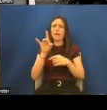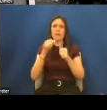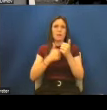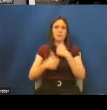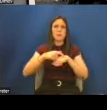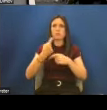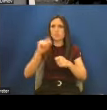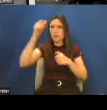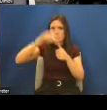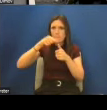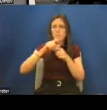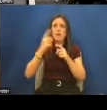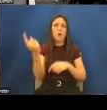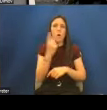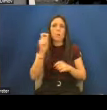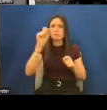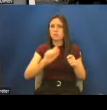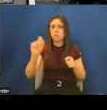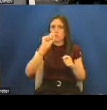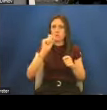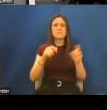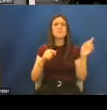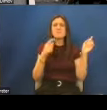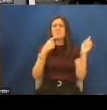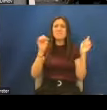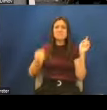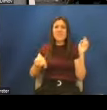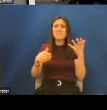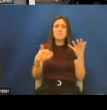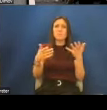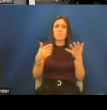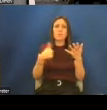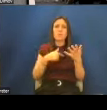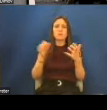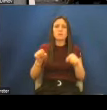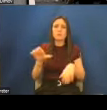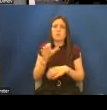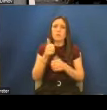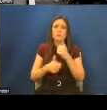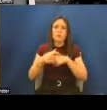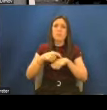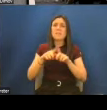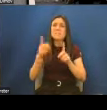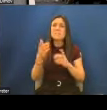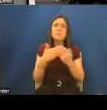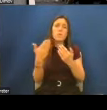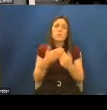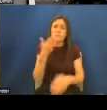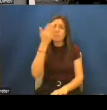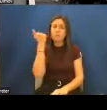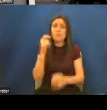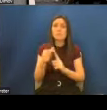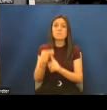Right. But I always circle it when I start the test. These are all things we know when we're doing this all the time, but I think it's easy to forget, especially at the beginning of the